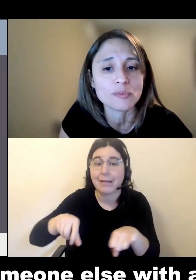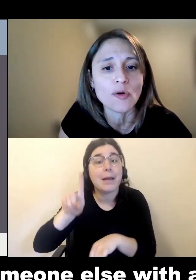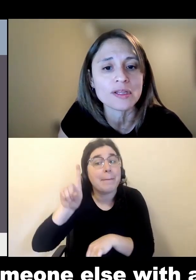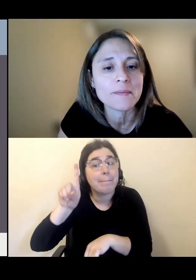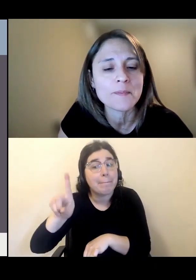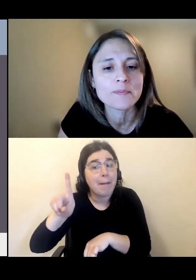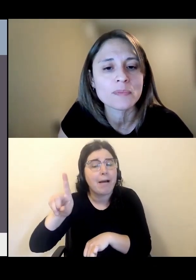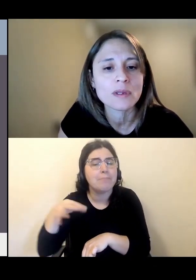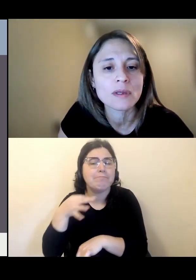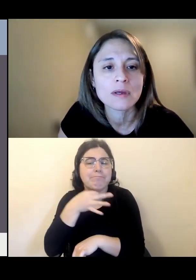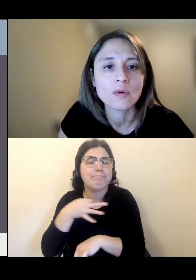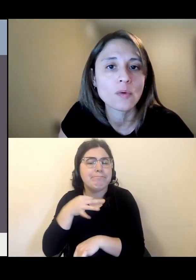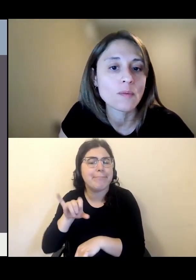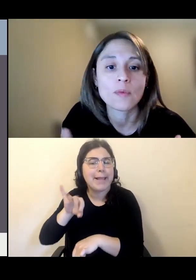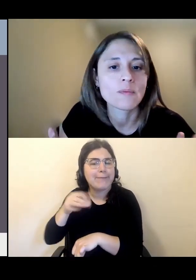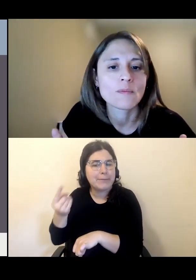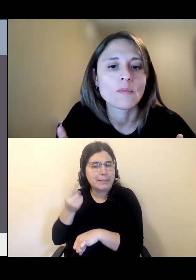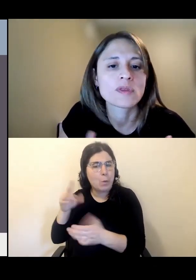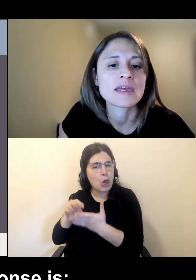to this board.